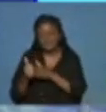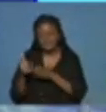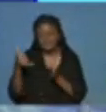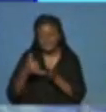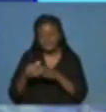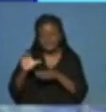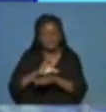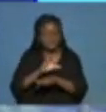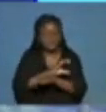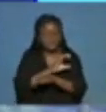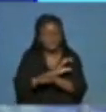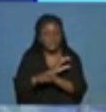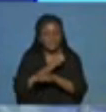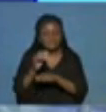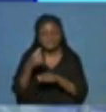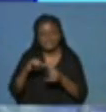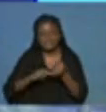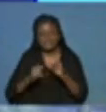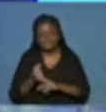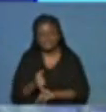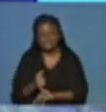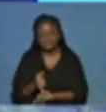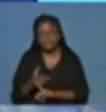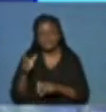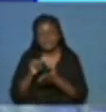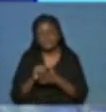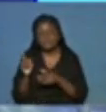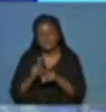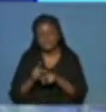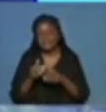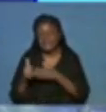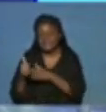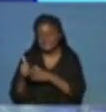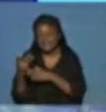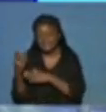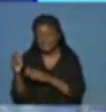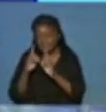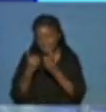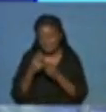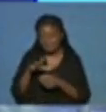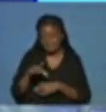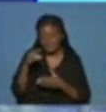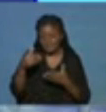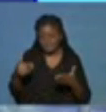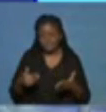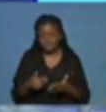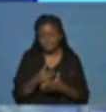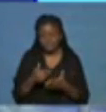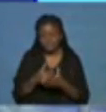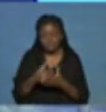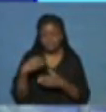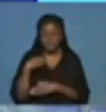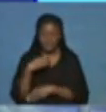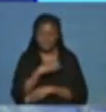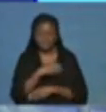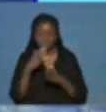parliamentary department to find a new commissioner. Here's who minister with cabinet responsibility for that department, the Honorable Wayne Munro,